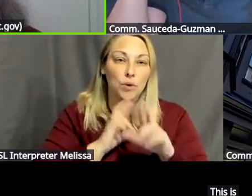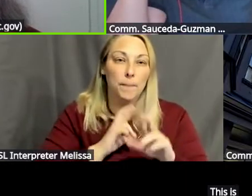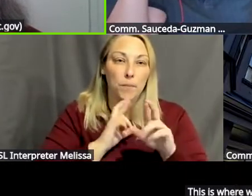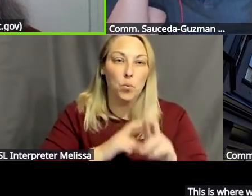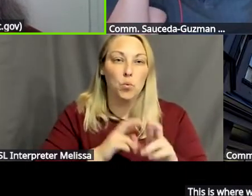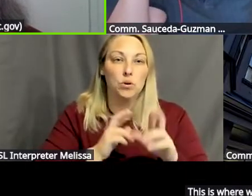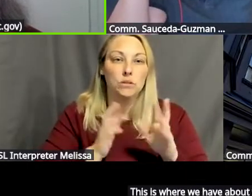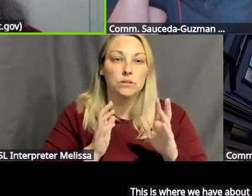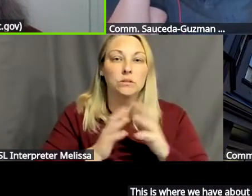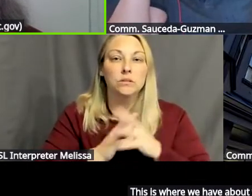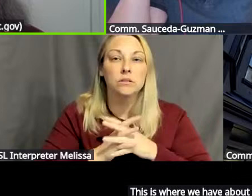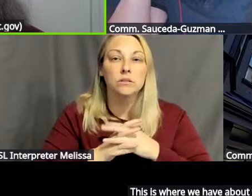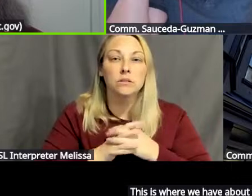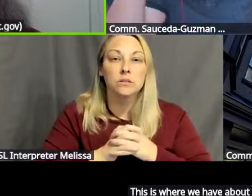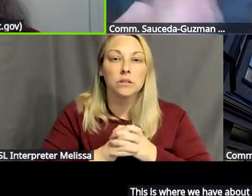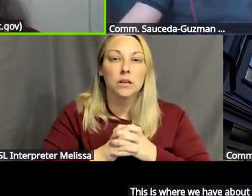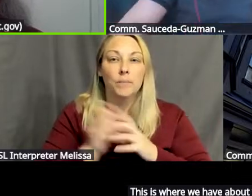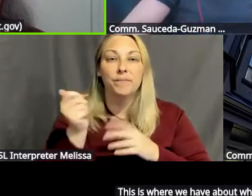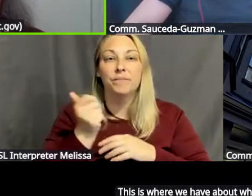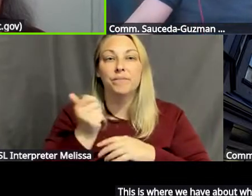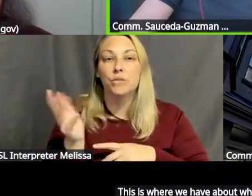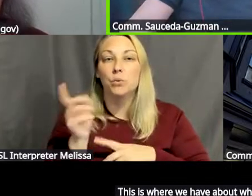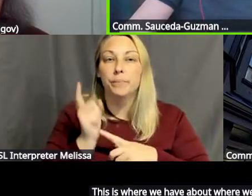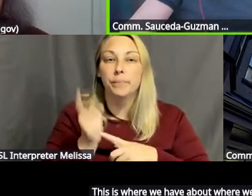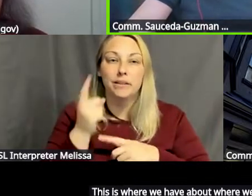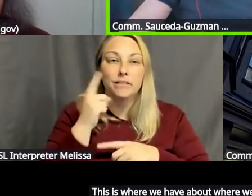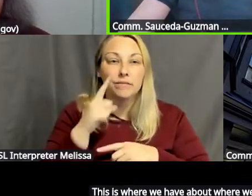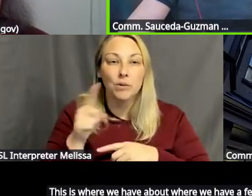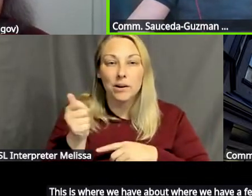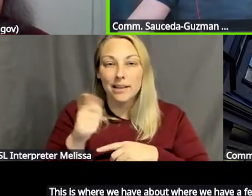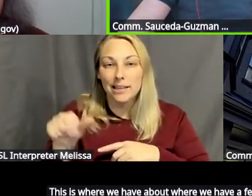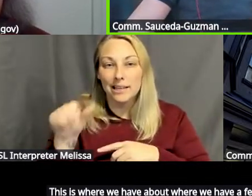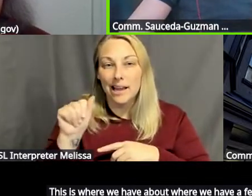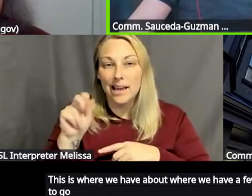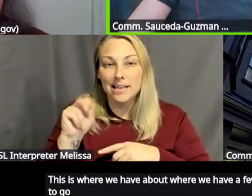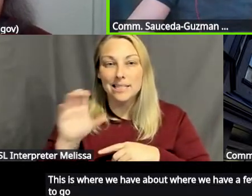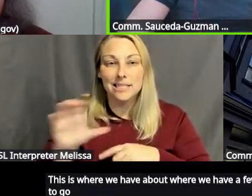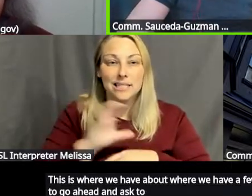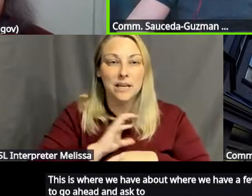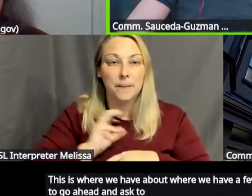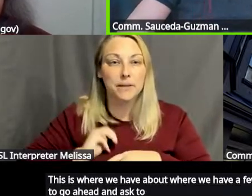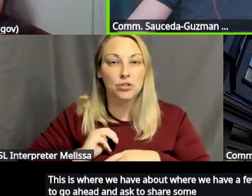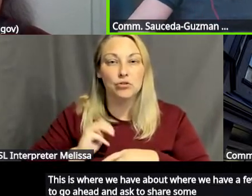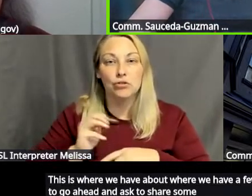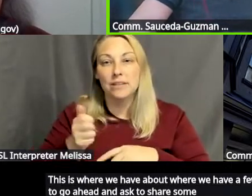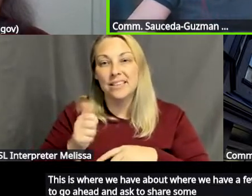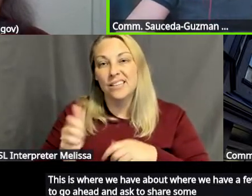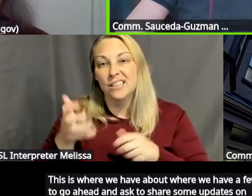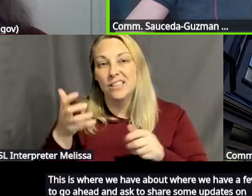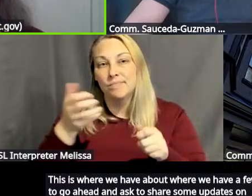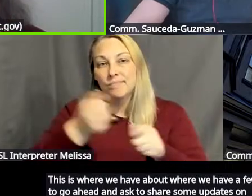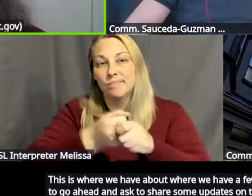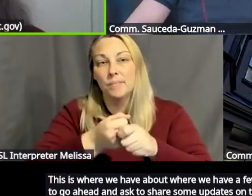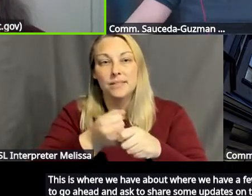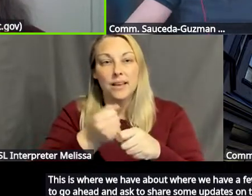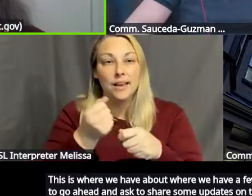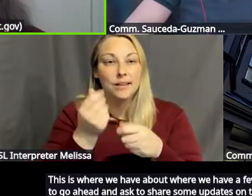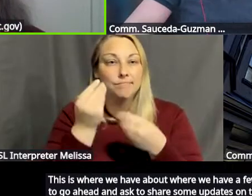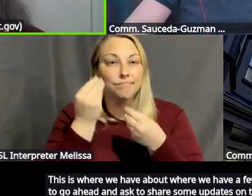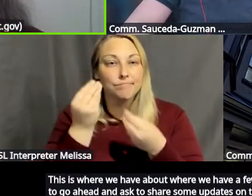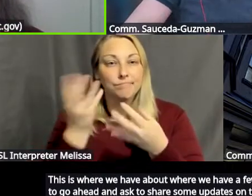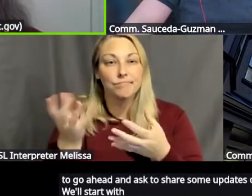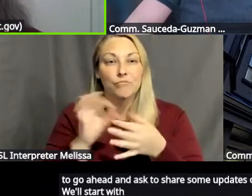about a few minutes for ANC commissioners to go ahead and ask to share some updates on their single member district. We'll start with roll